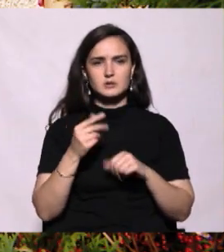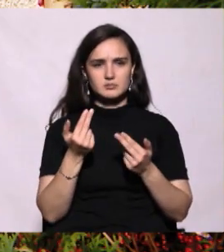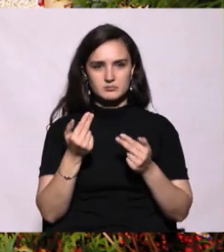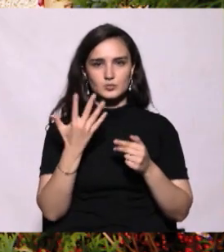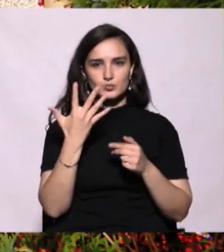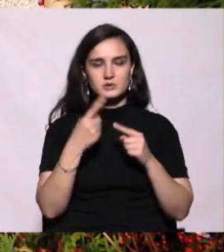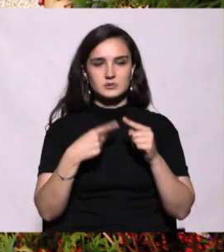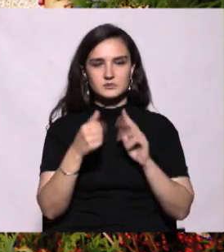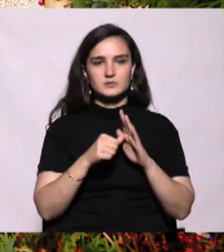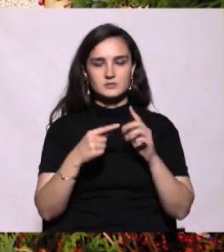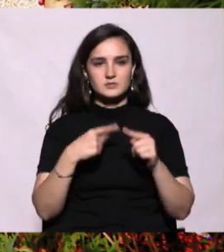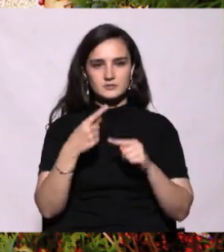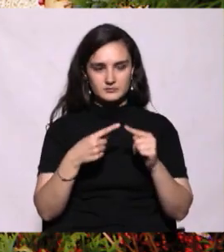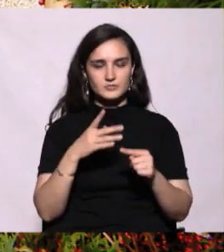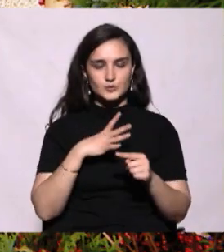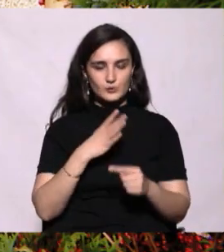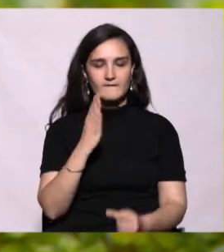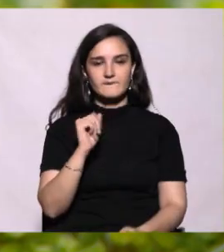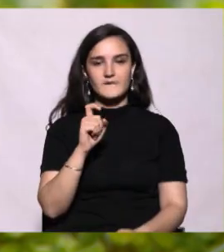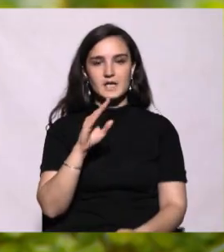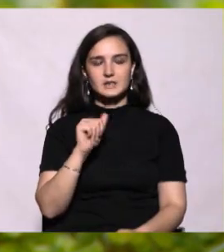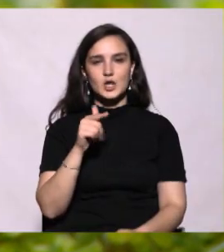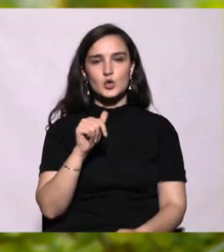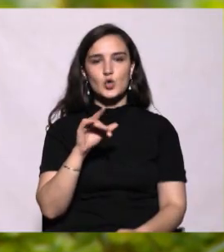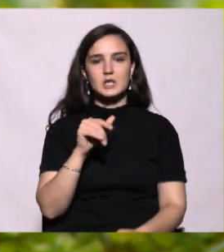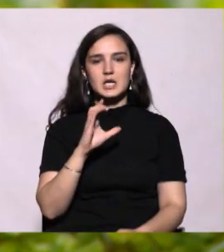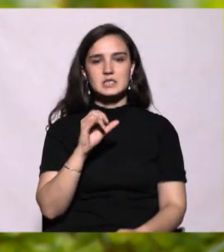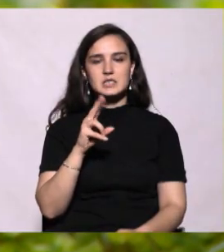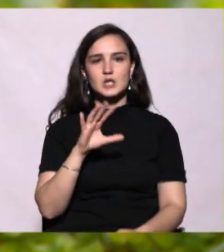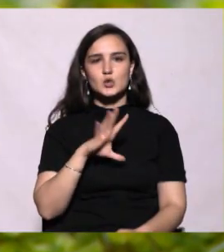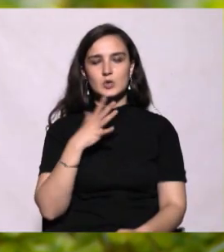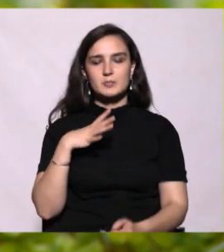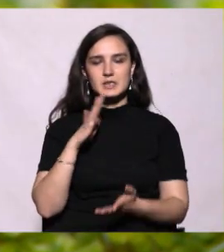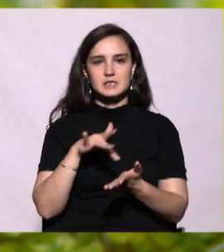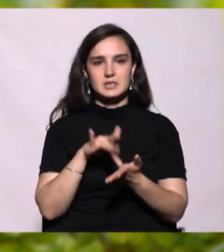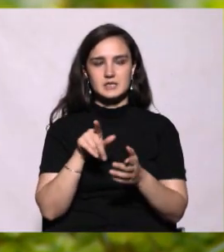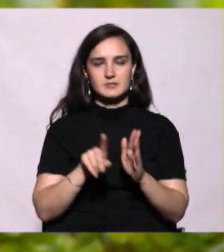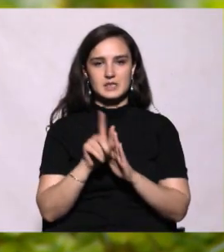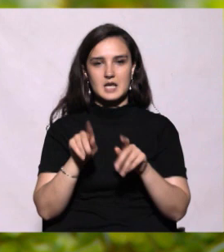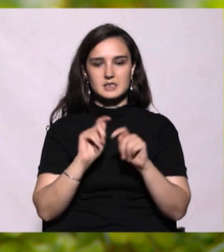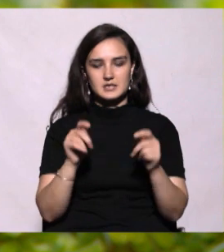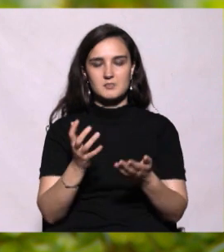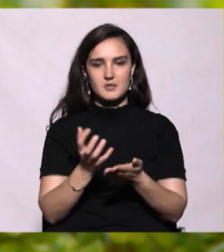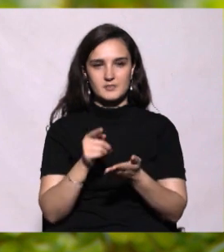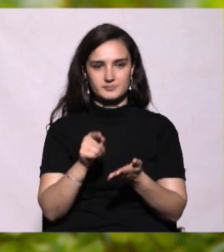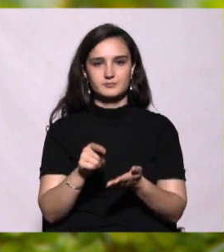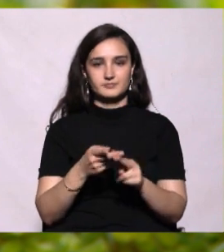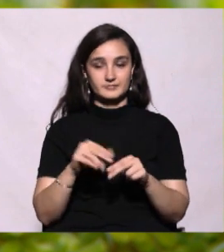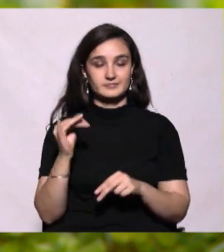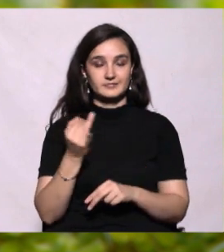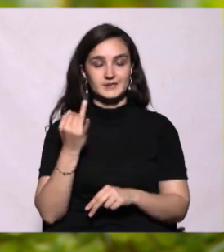In this time we had the king Vahtan Gorgasali, and there is a famous legend about foundation of Tbilisi. That's